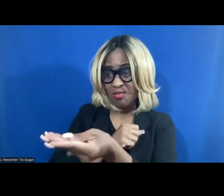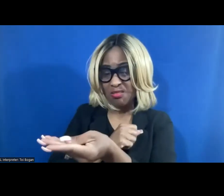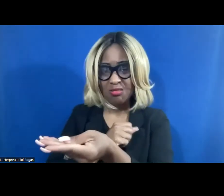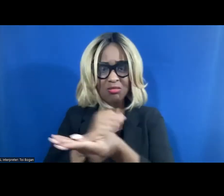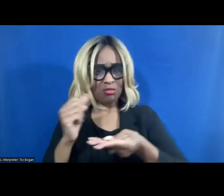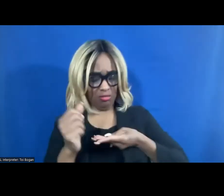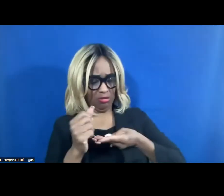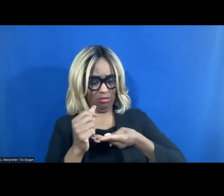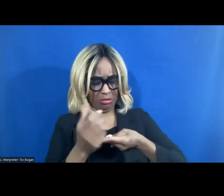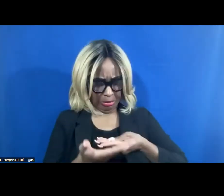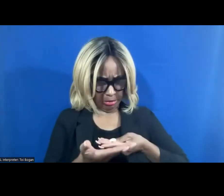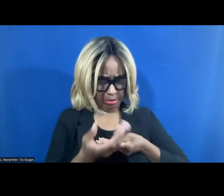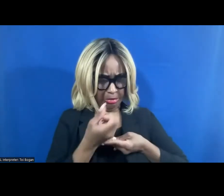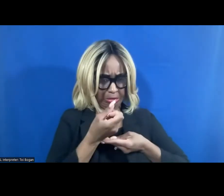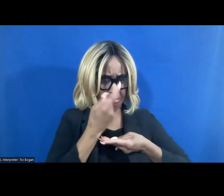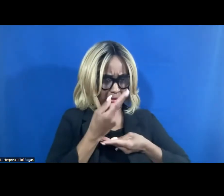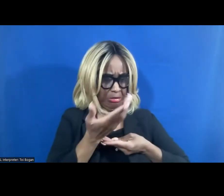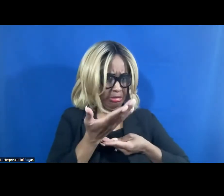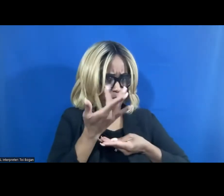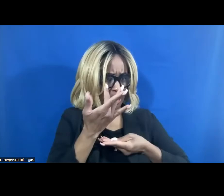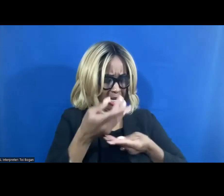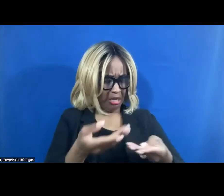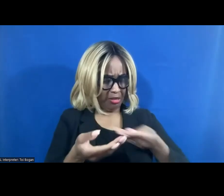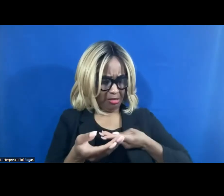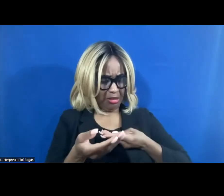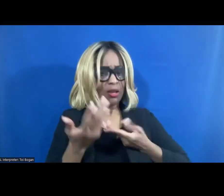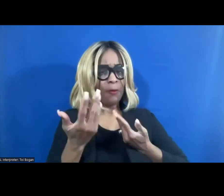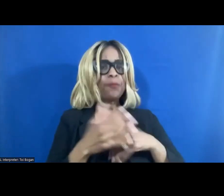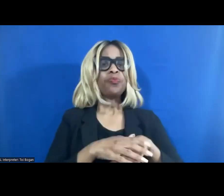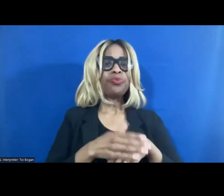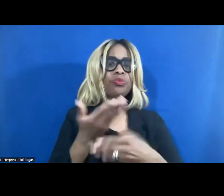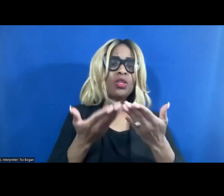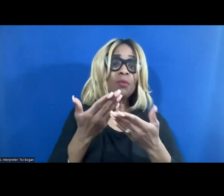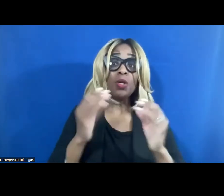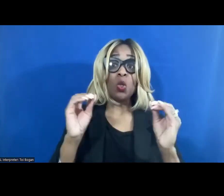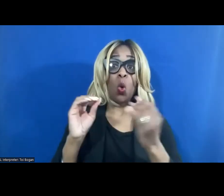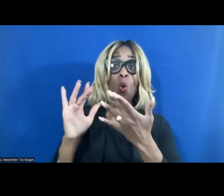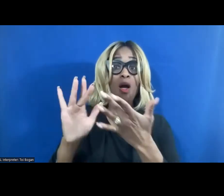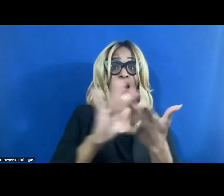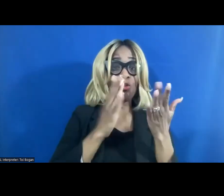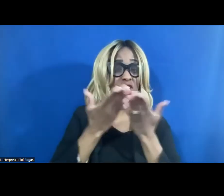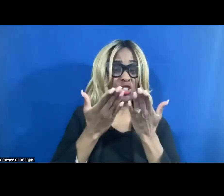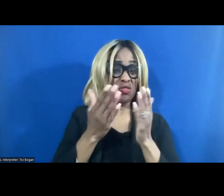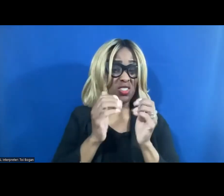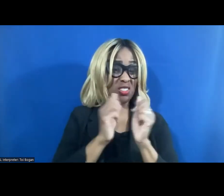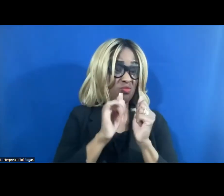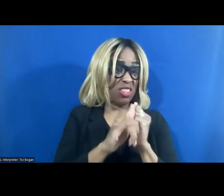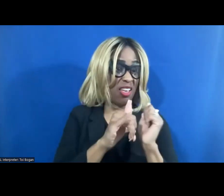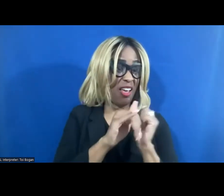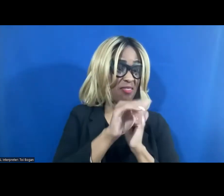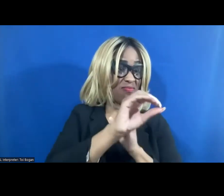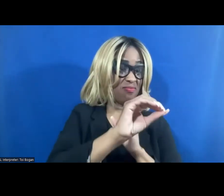with that paperwork or understanding why it's being collected. There might be no outreach services. Somebody could